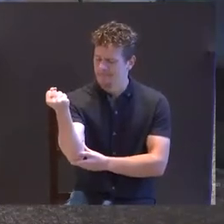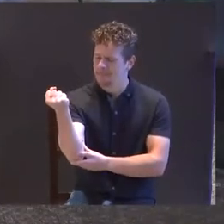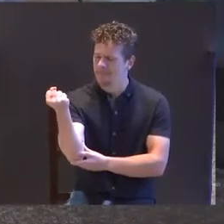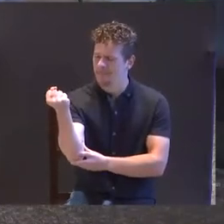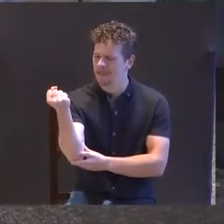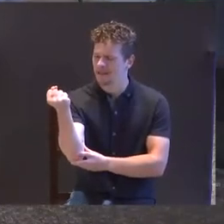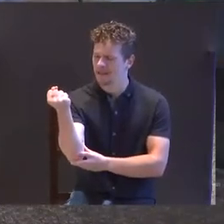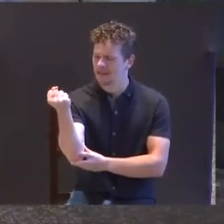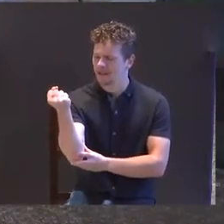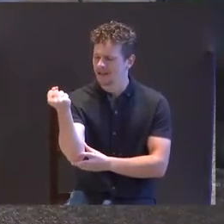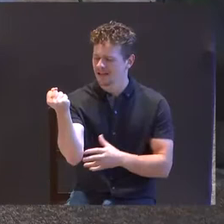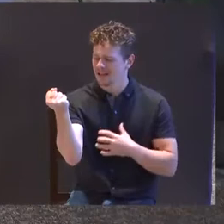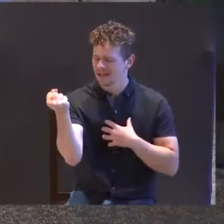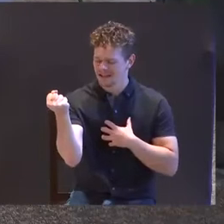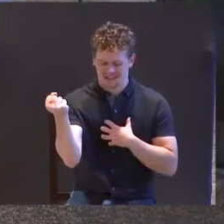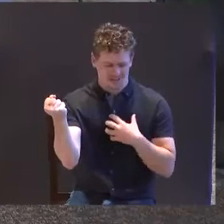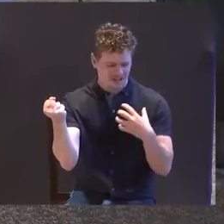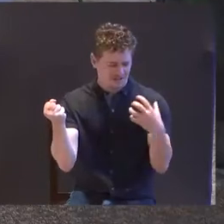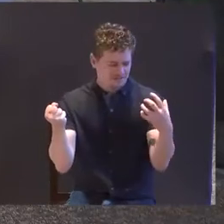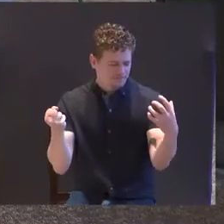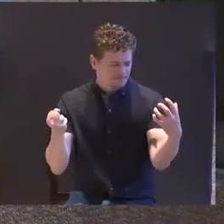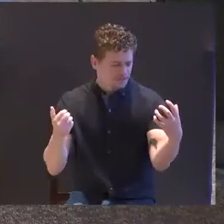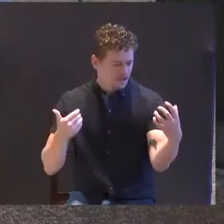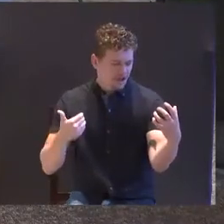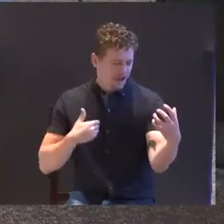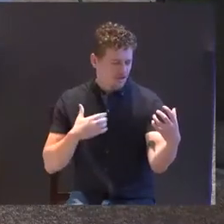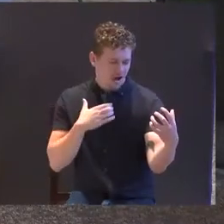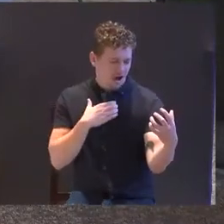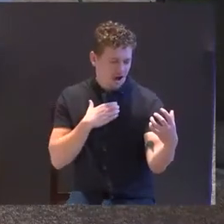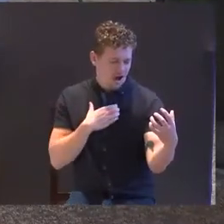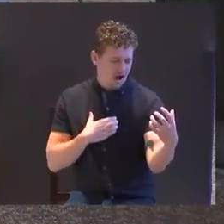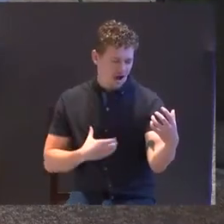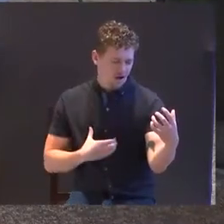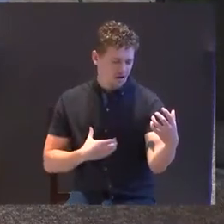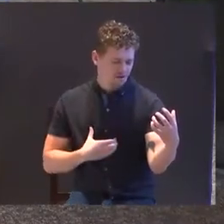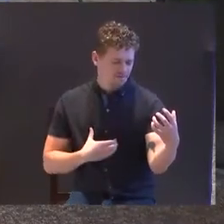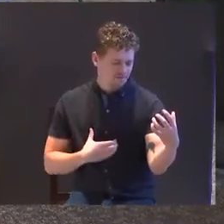There is a hunger in the center of the chest.